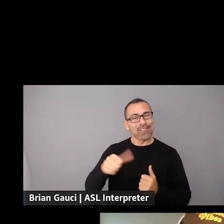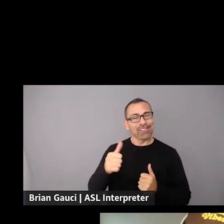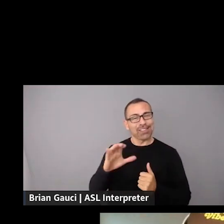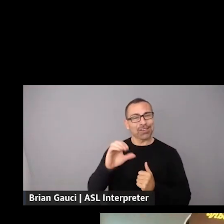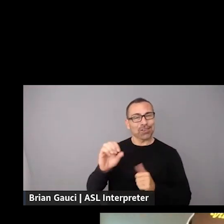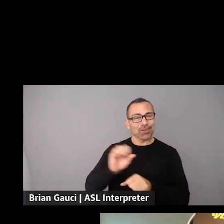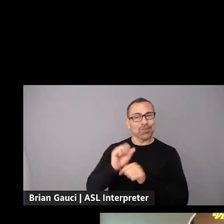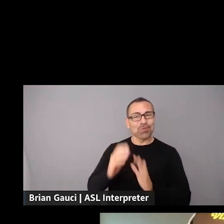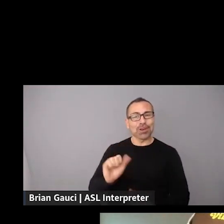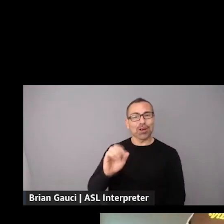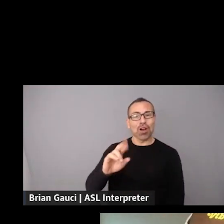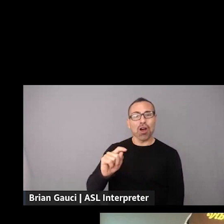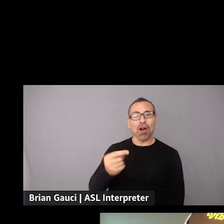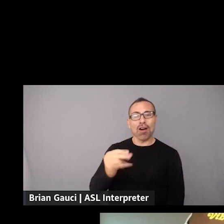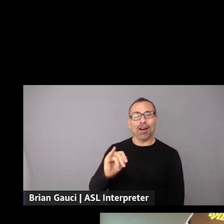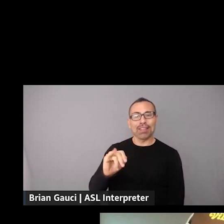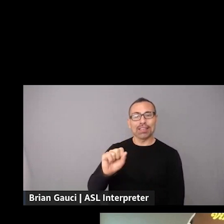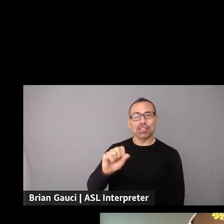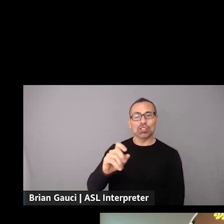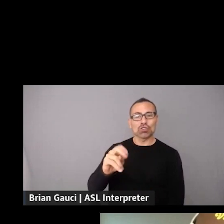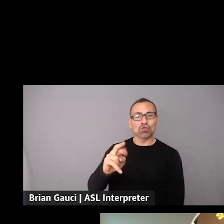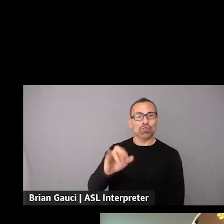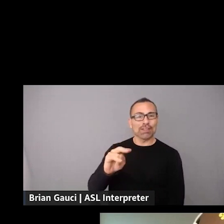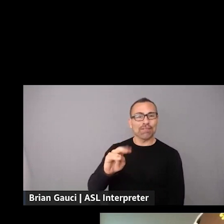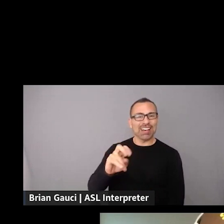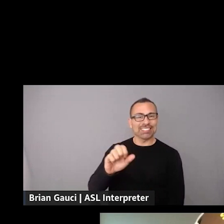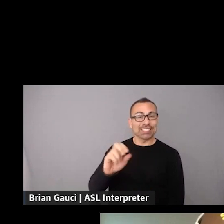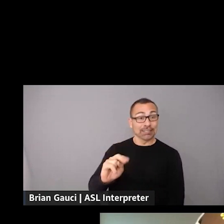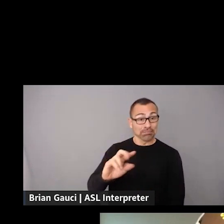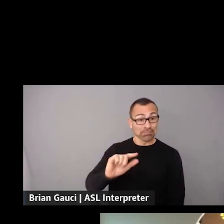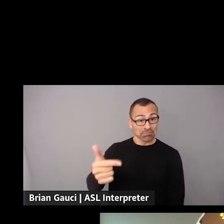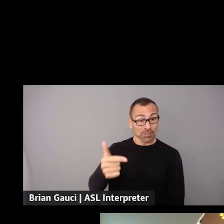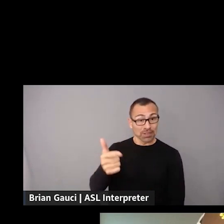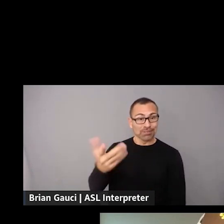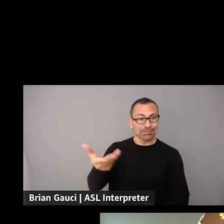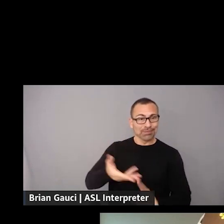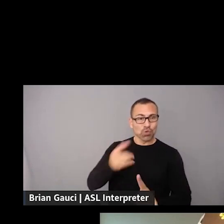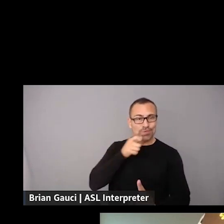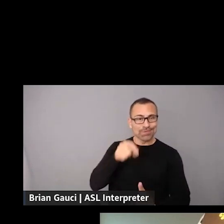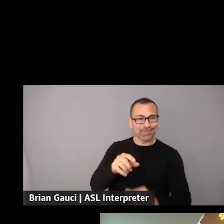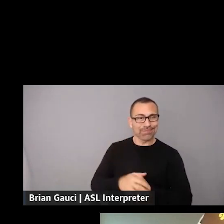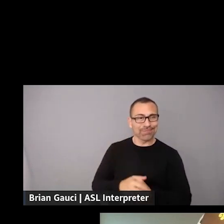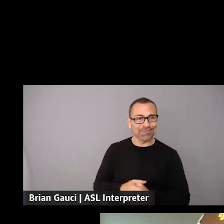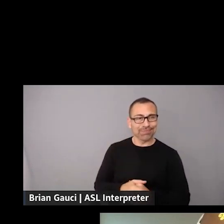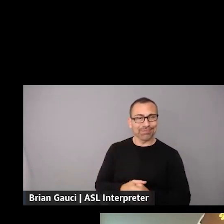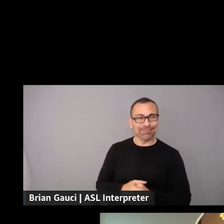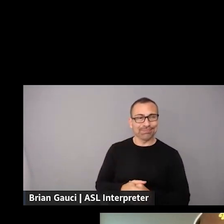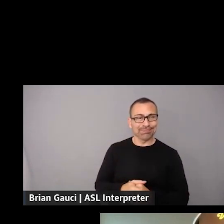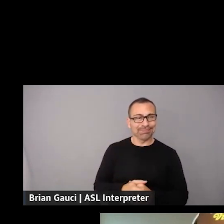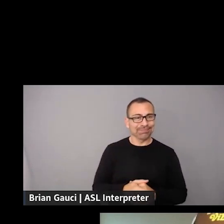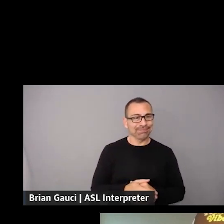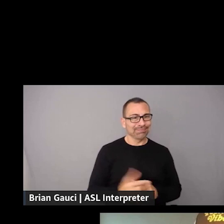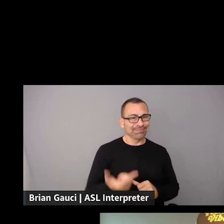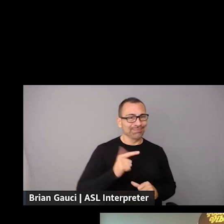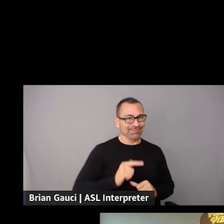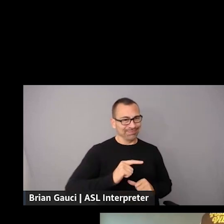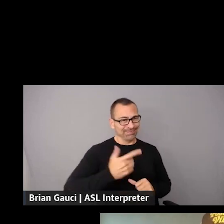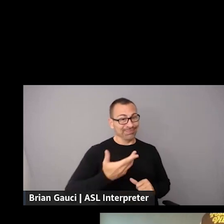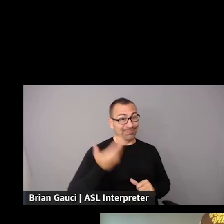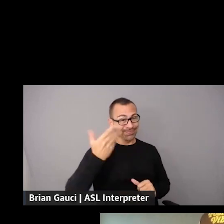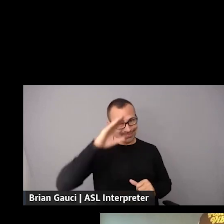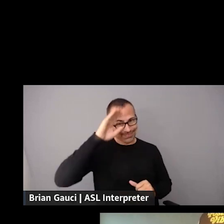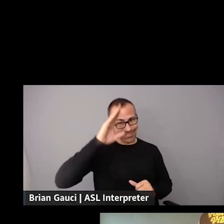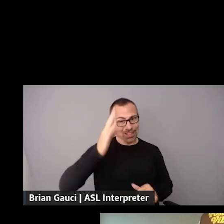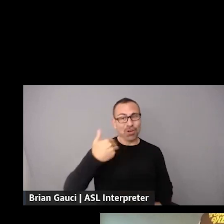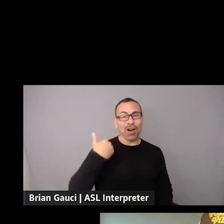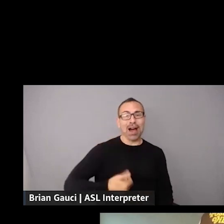Arthi Srinivathan. Why don't you introduce yourself, Arthi? Thanks, Molly. Hi, I am Arthi